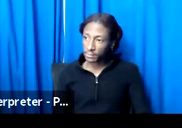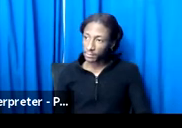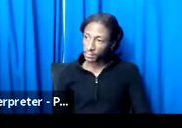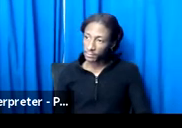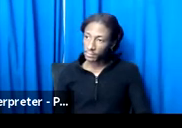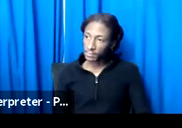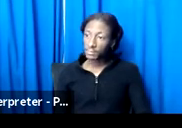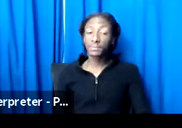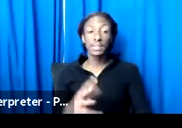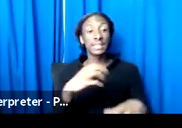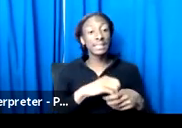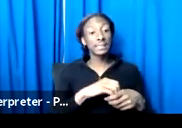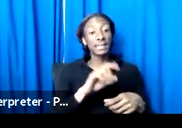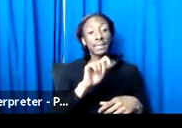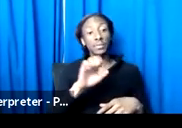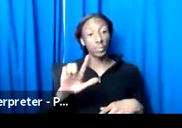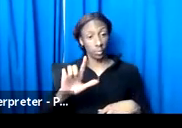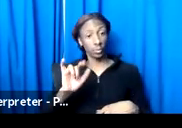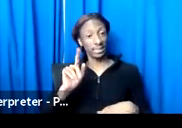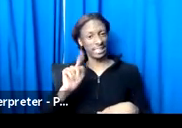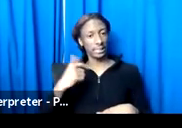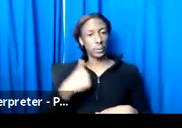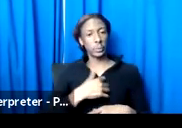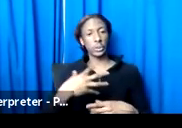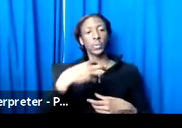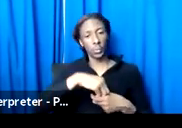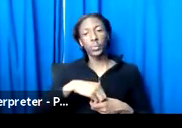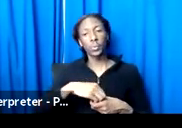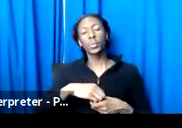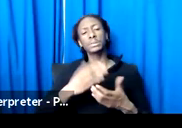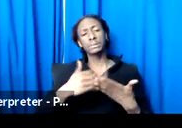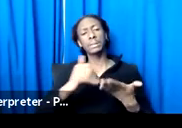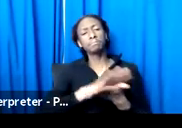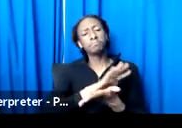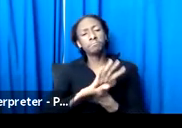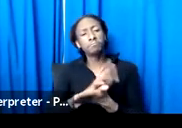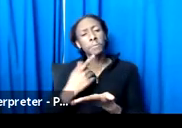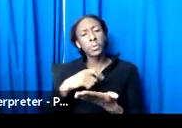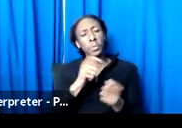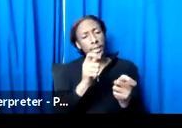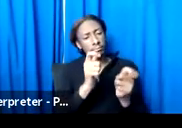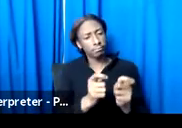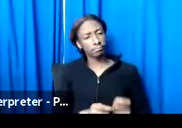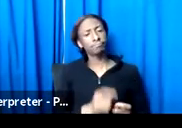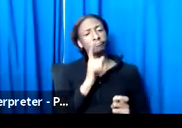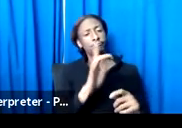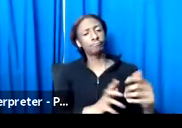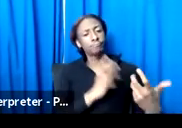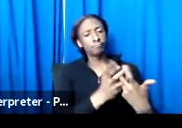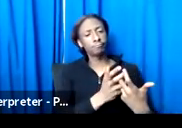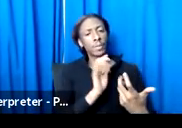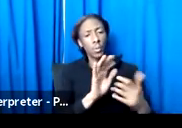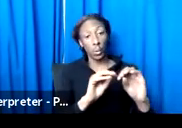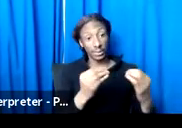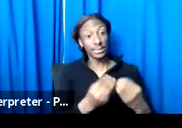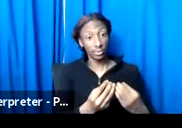Within the toolkit, we also included some documents that you can customize specifically for your